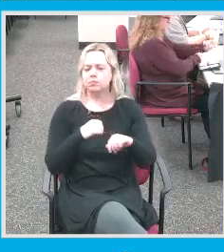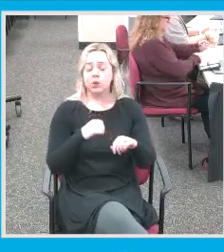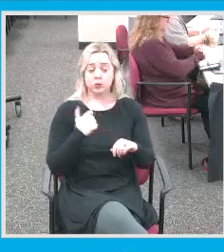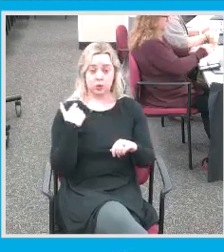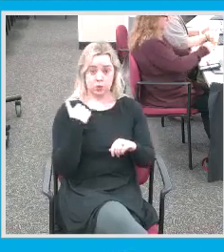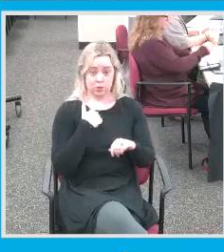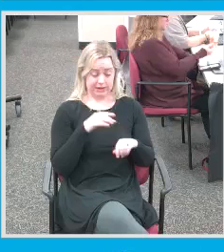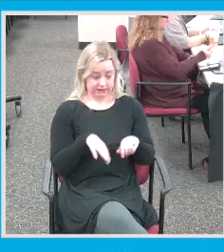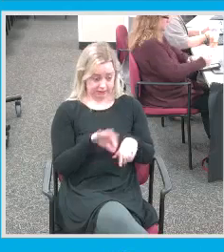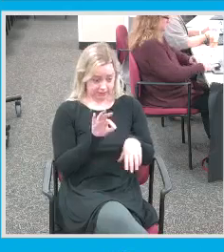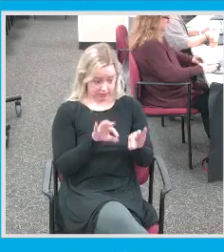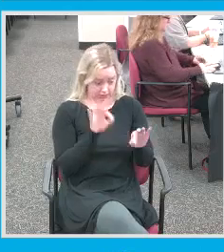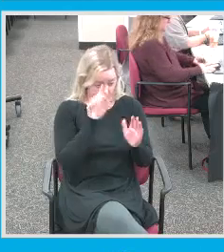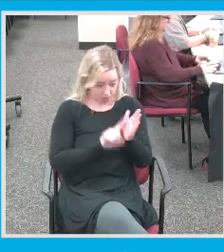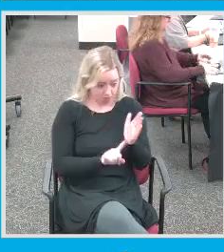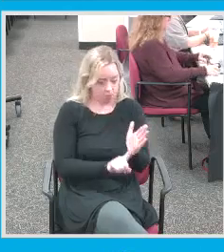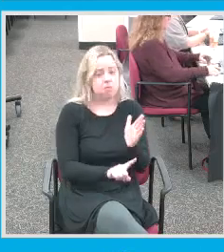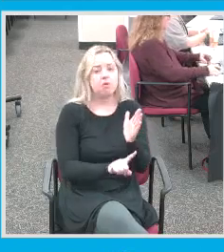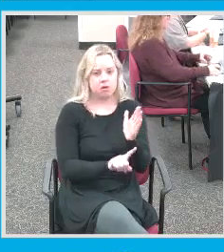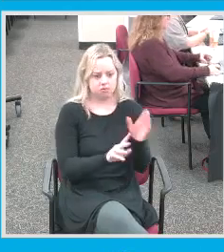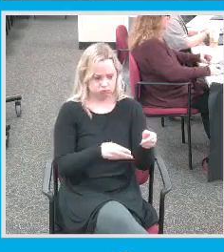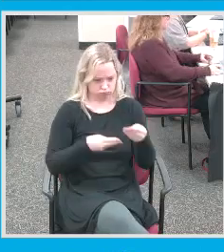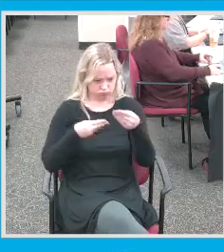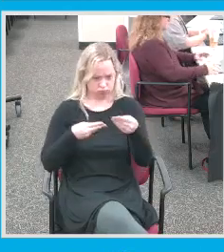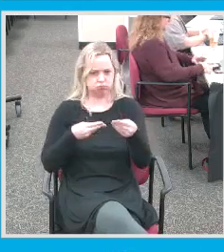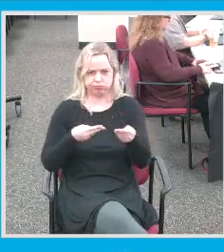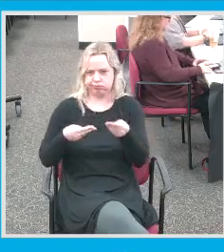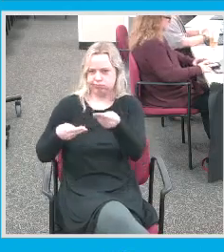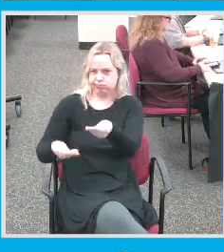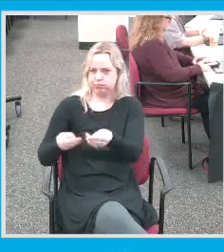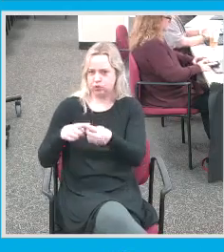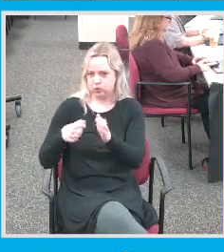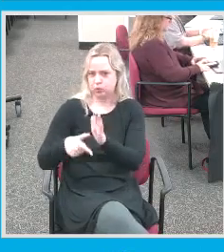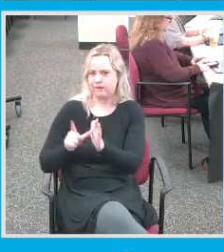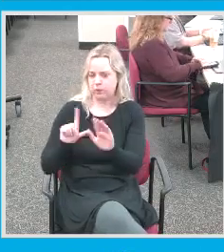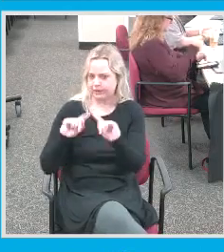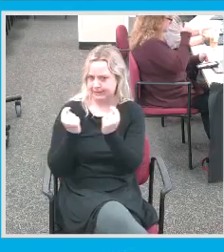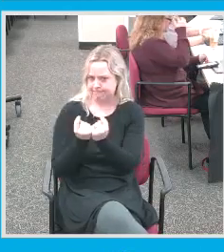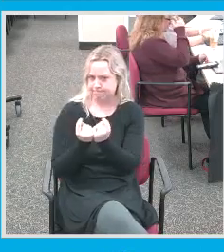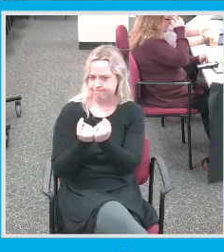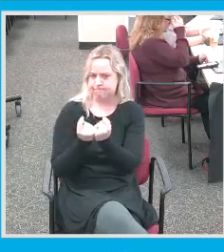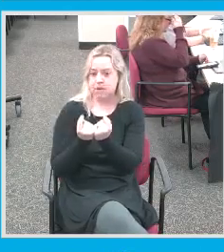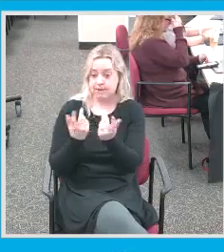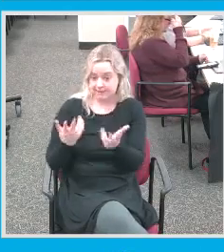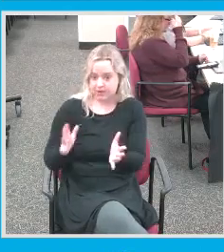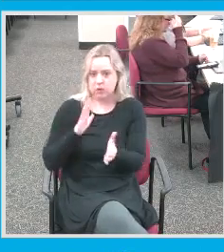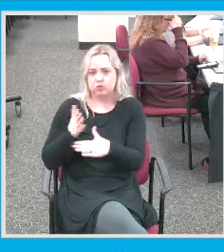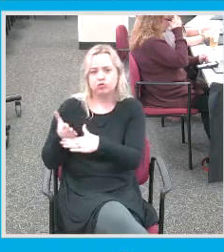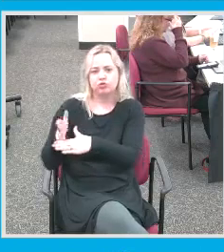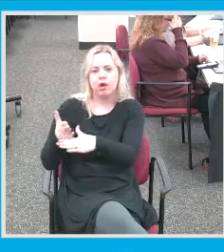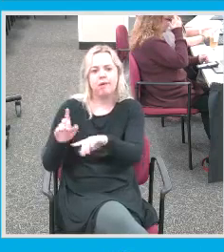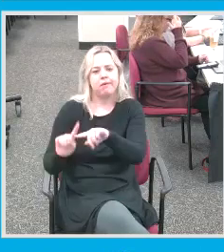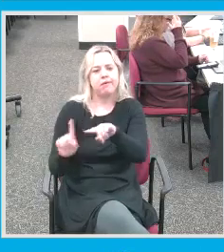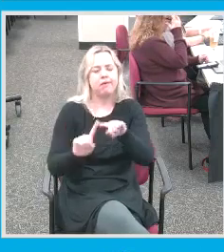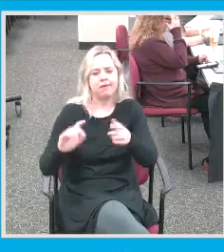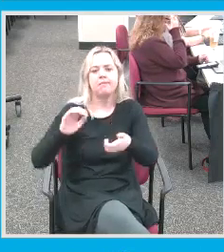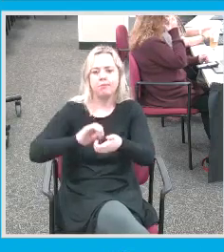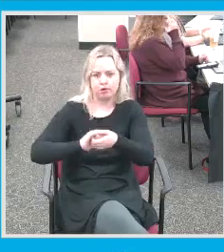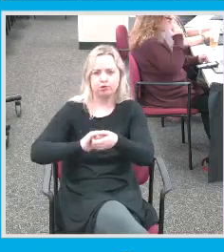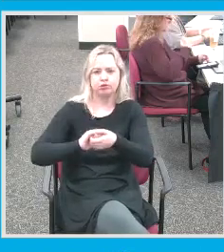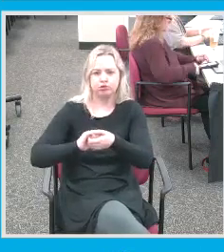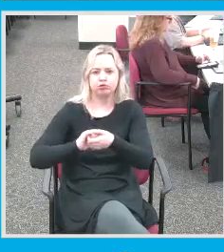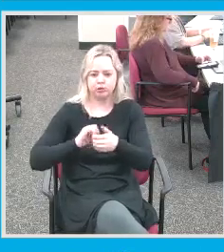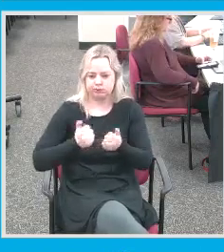this fatality review team, and we share it with other local partners that are doing prevention work.